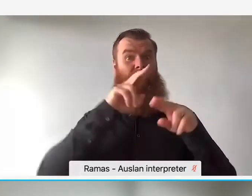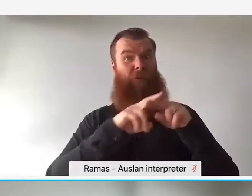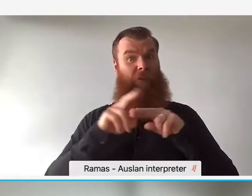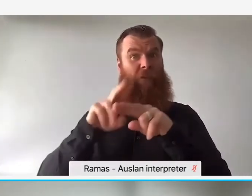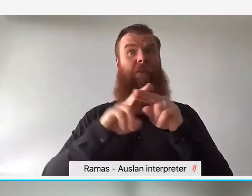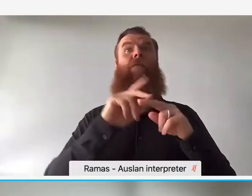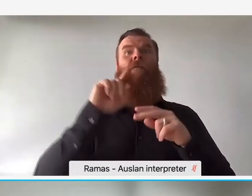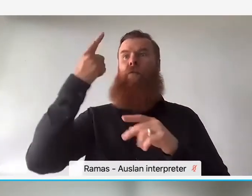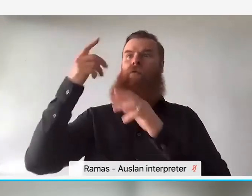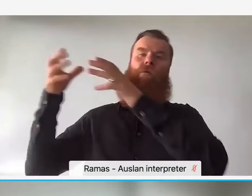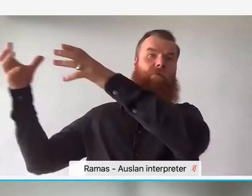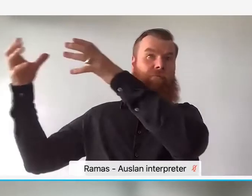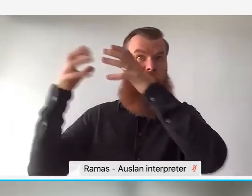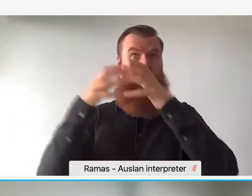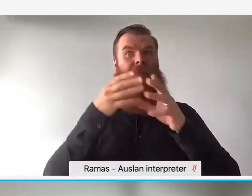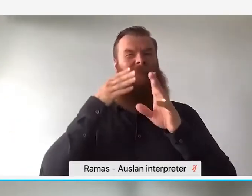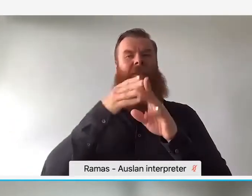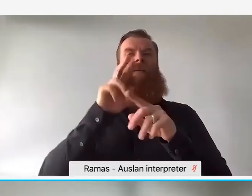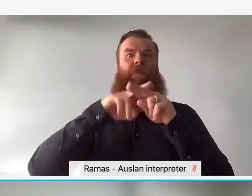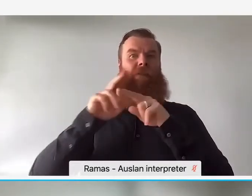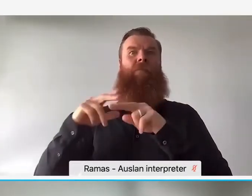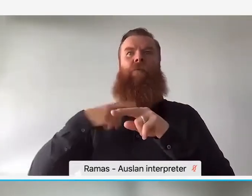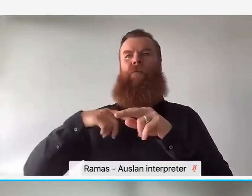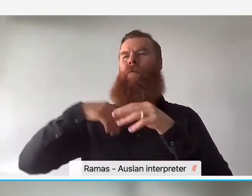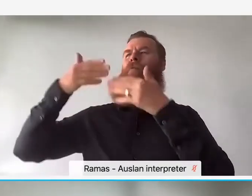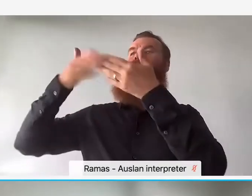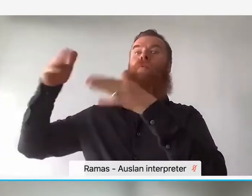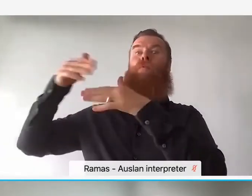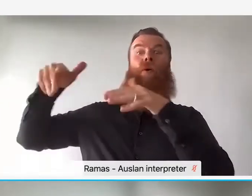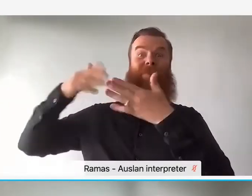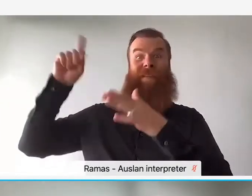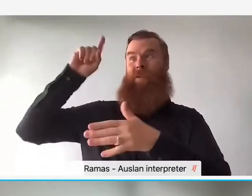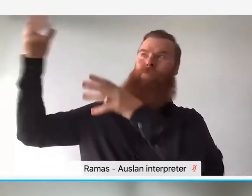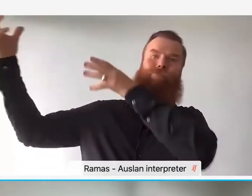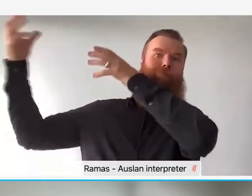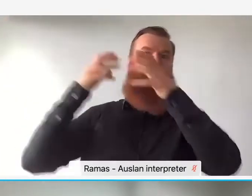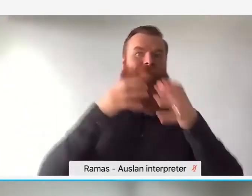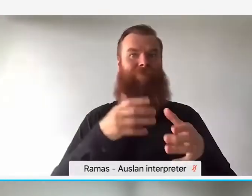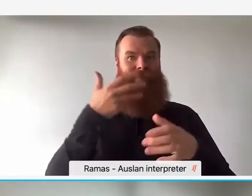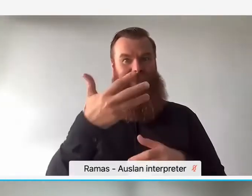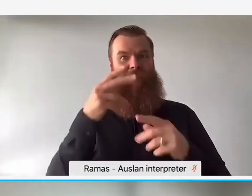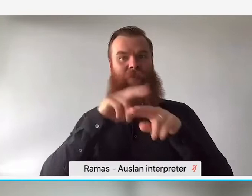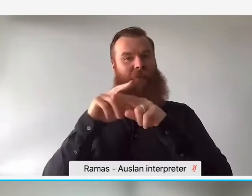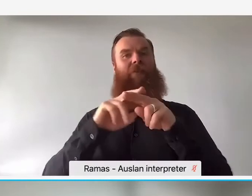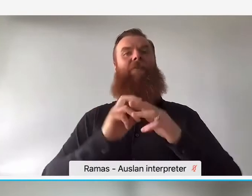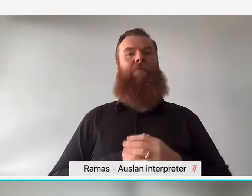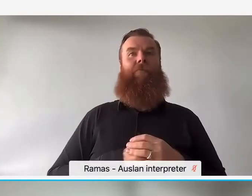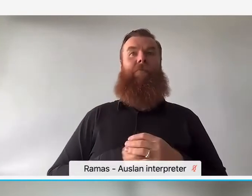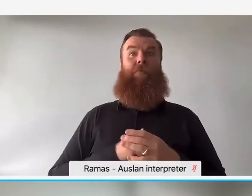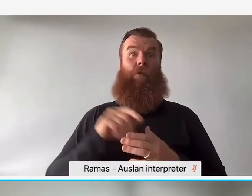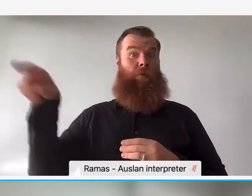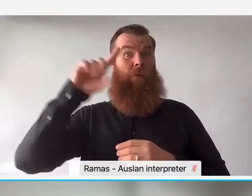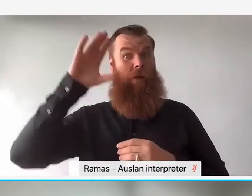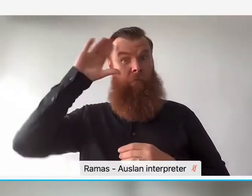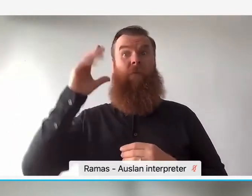in Fiji because of those border openings that Michelle mentioned before with the change in border settings. So all of our countries are now able to send